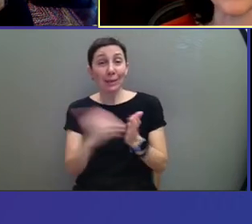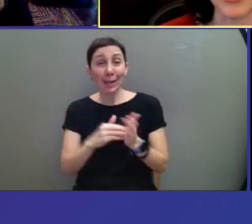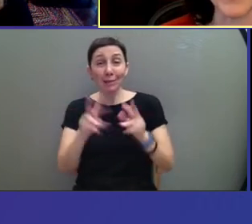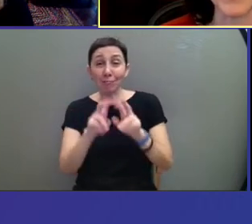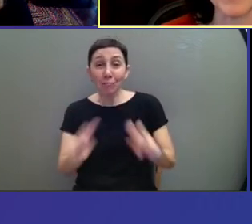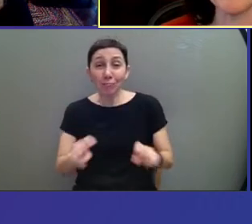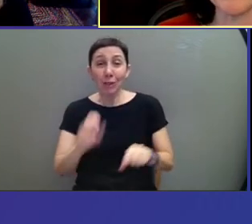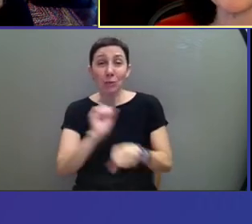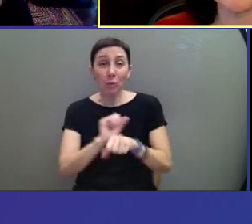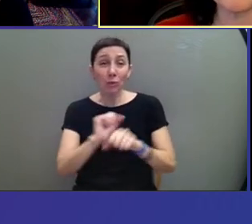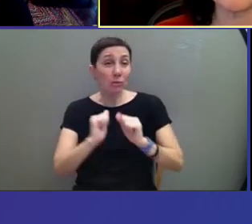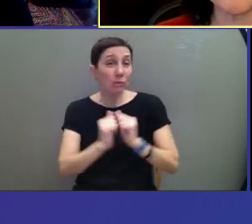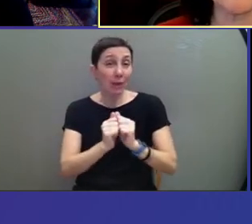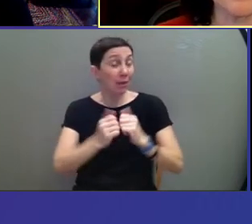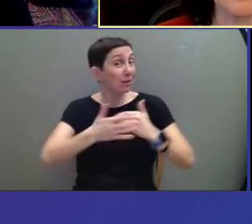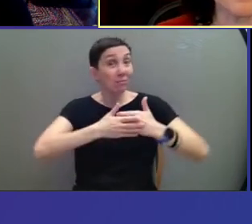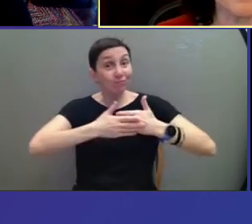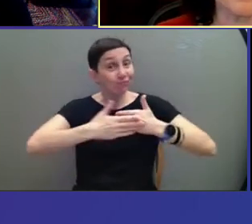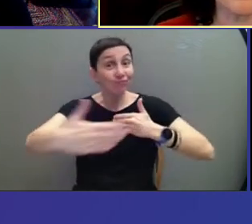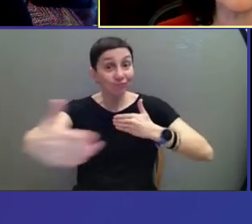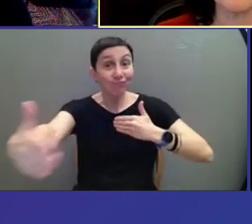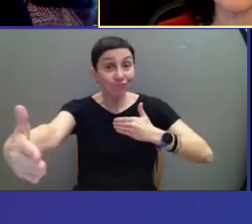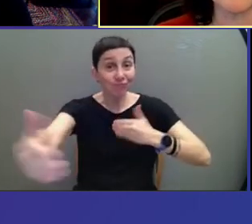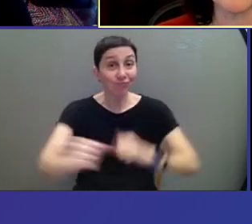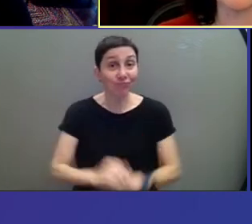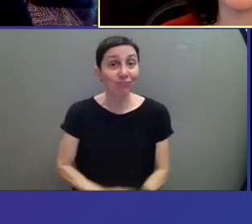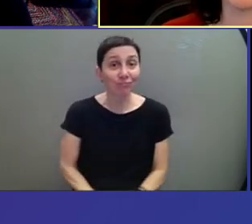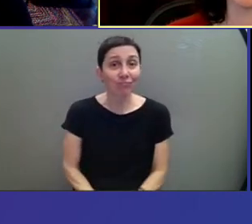together moving forward.